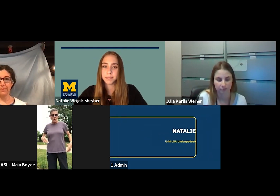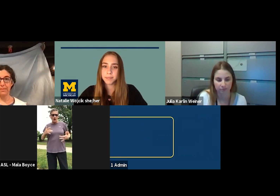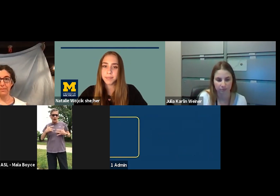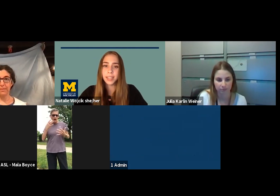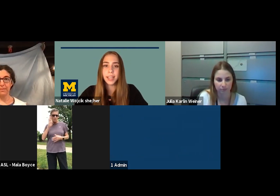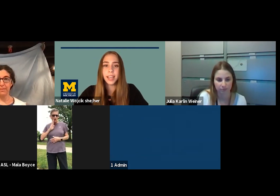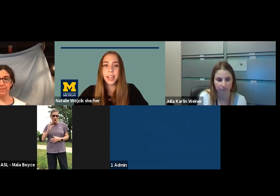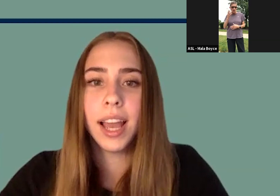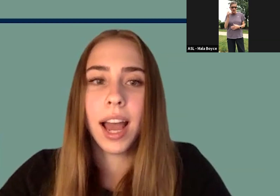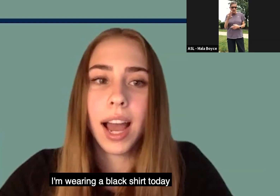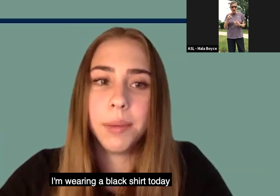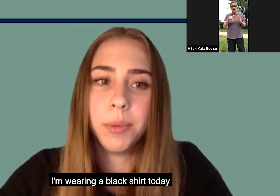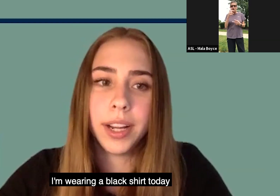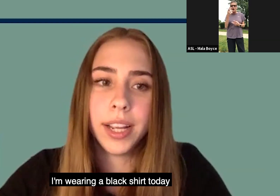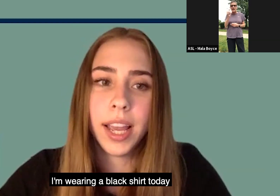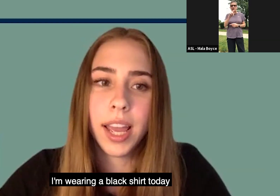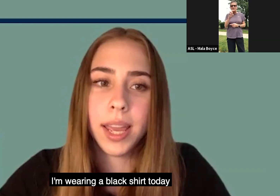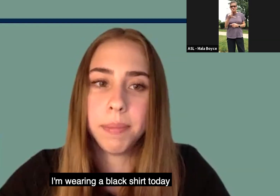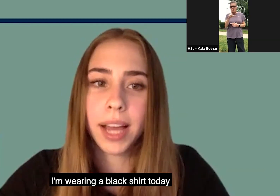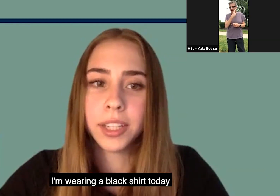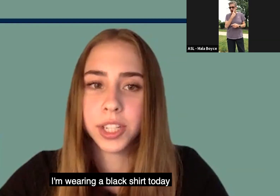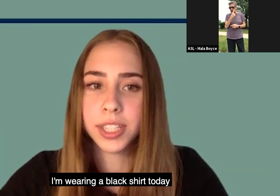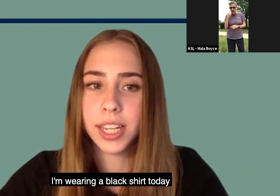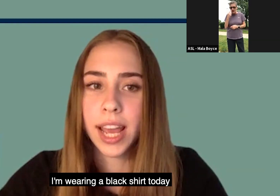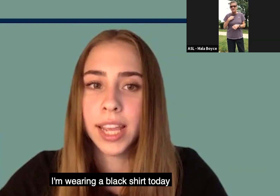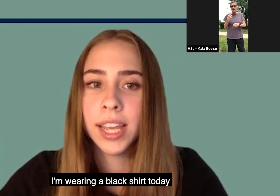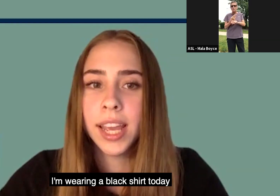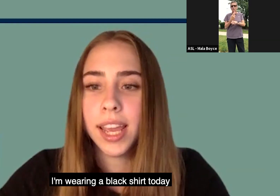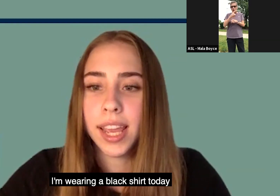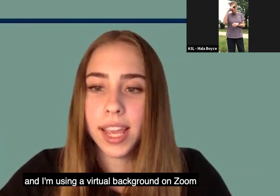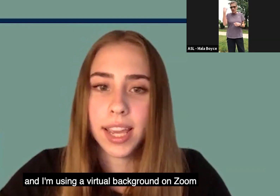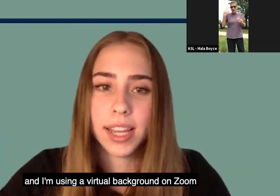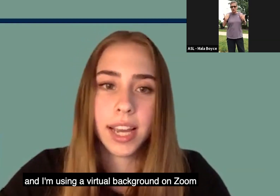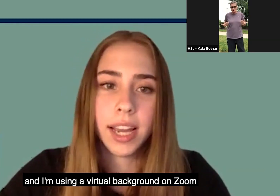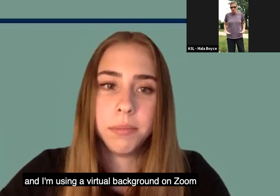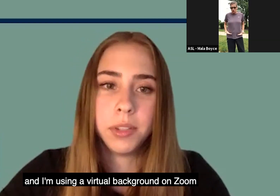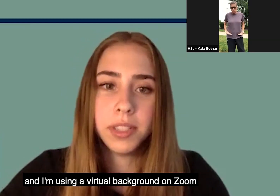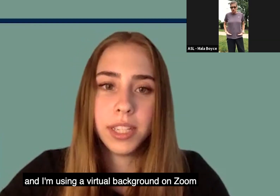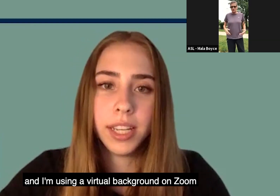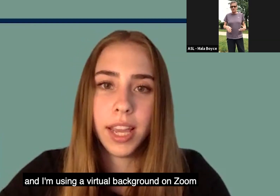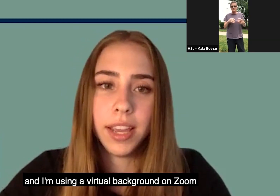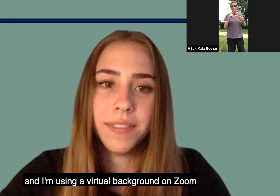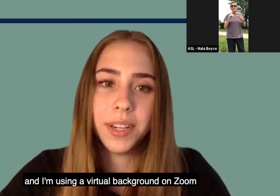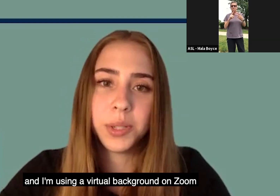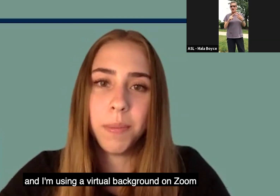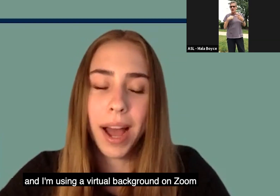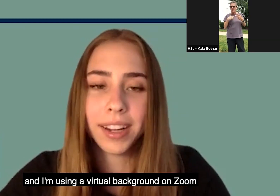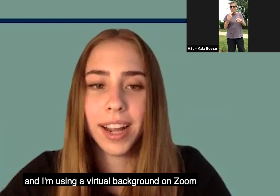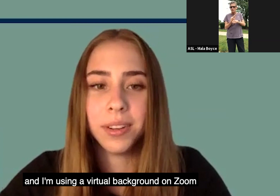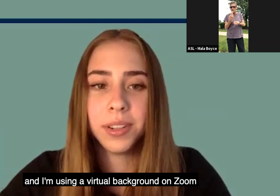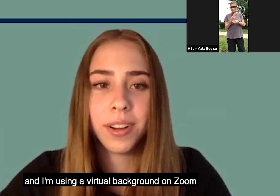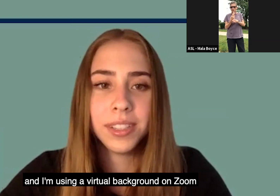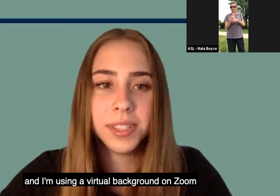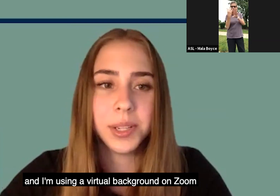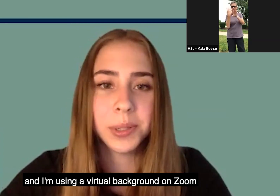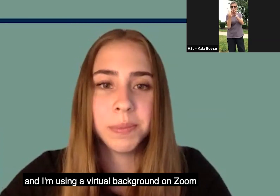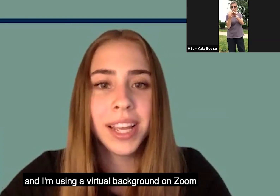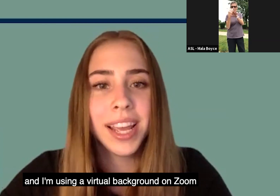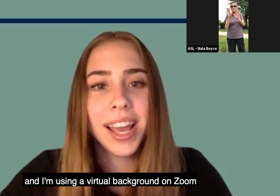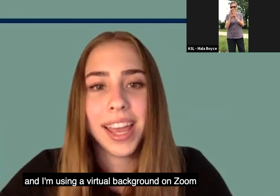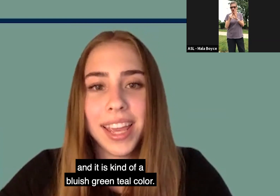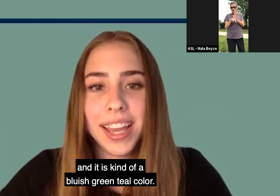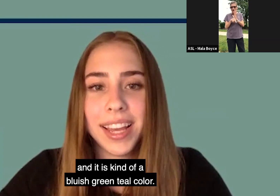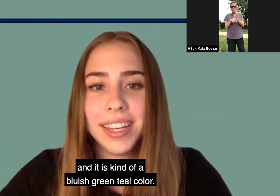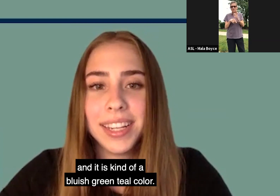eyes. I'm wearing a black shirt today, and I'm using a virtual background on